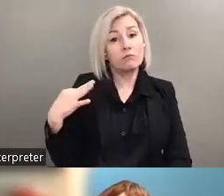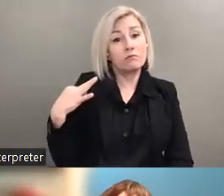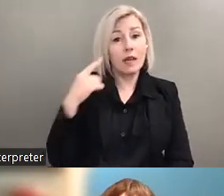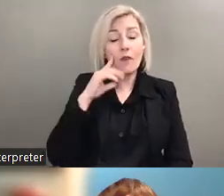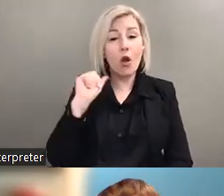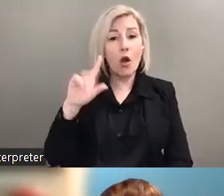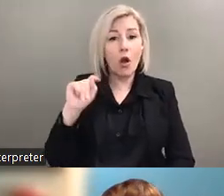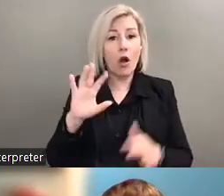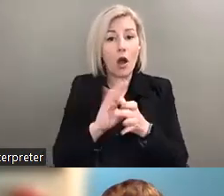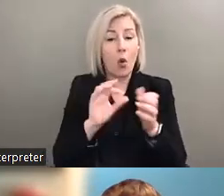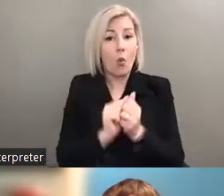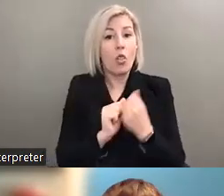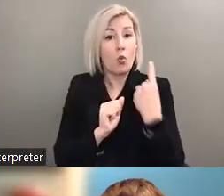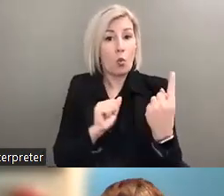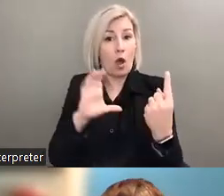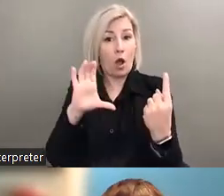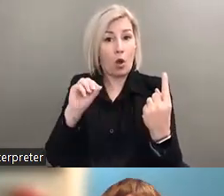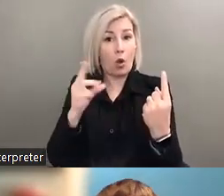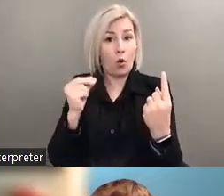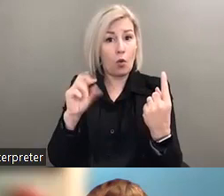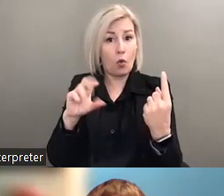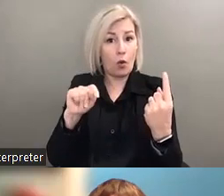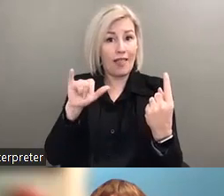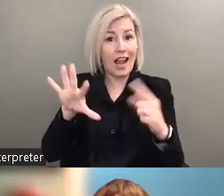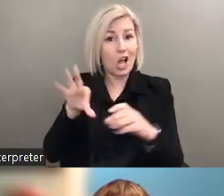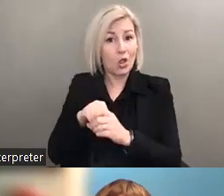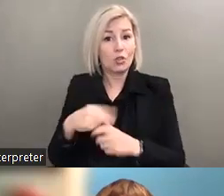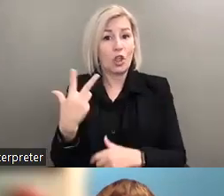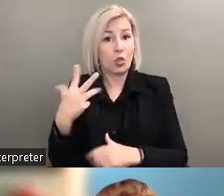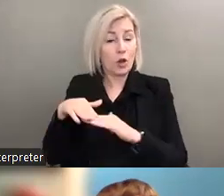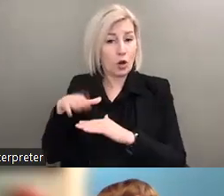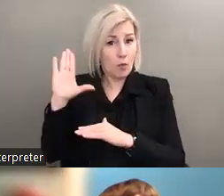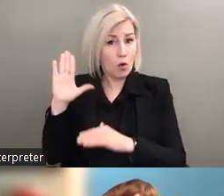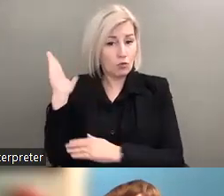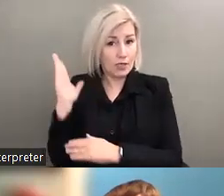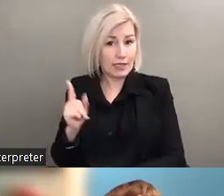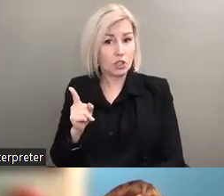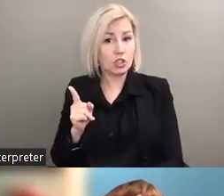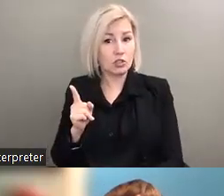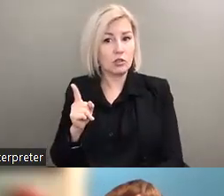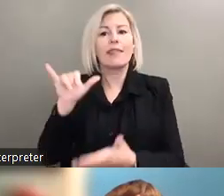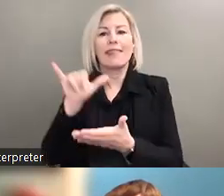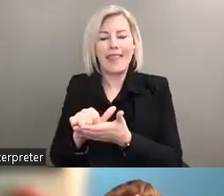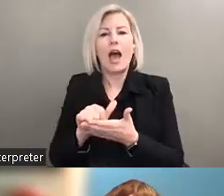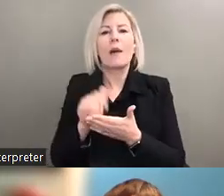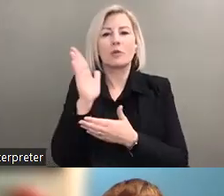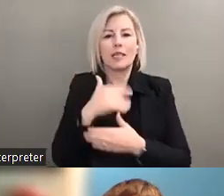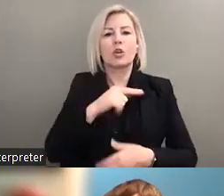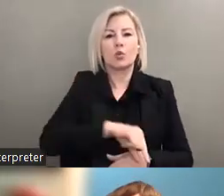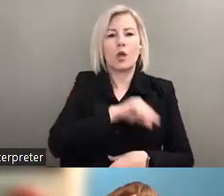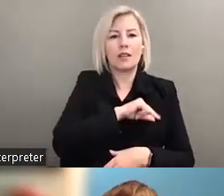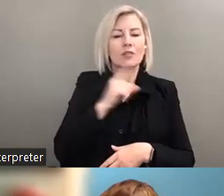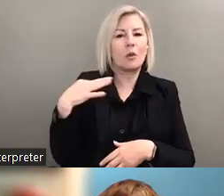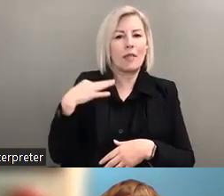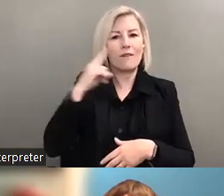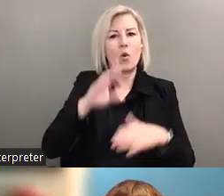with at least 1 cohort that includes 3 or more presenters, that presenter is eligible to apply for